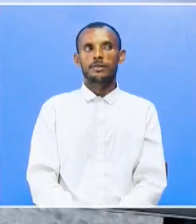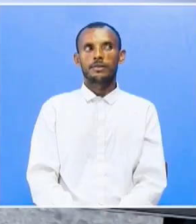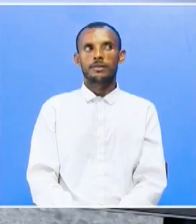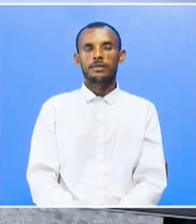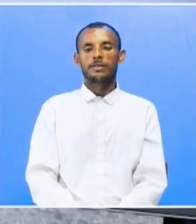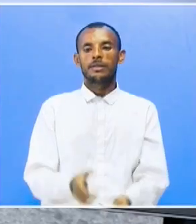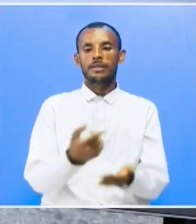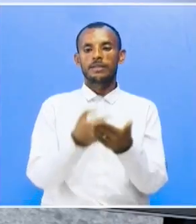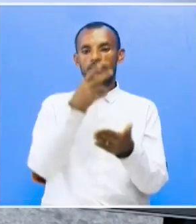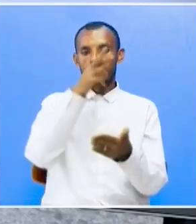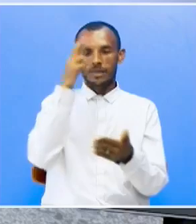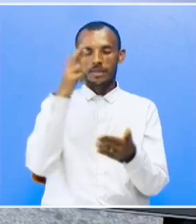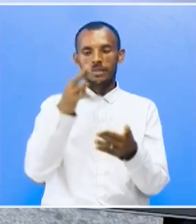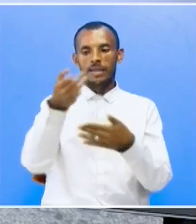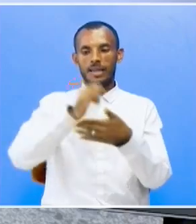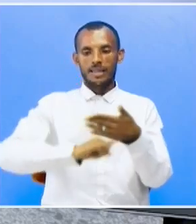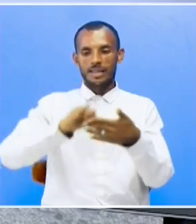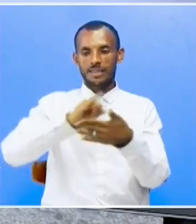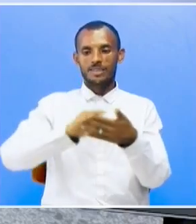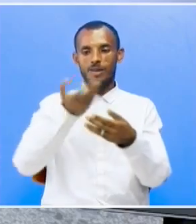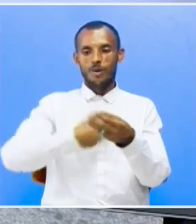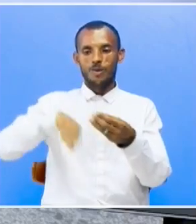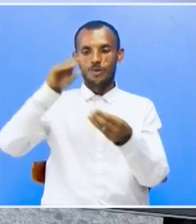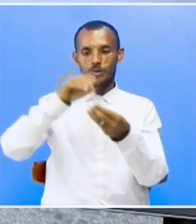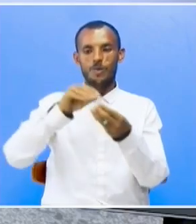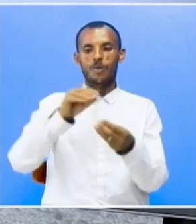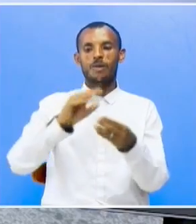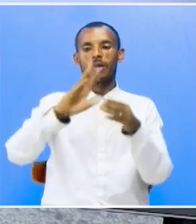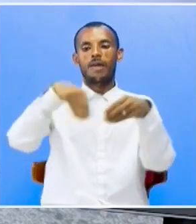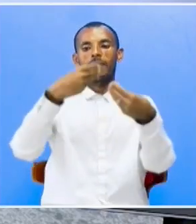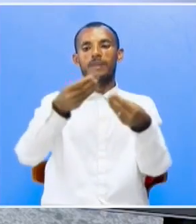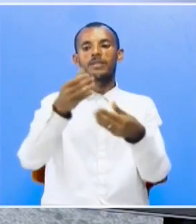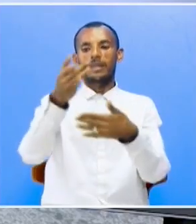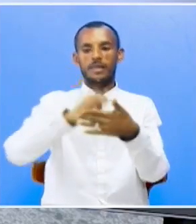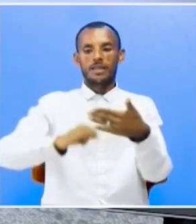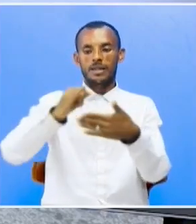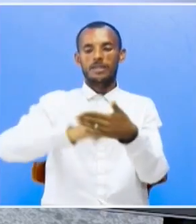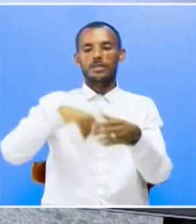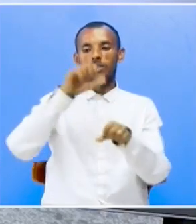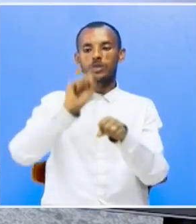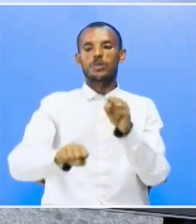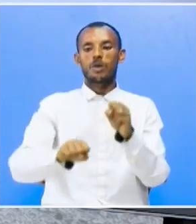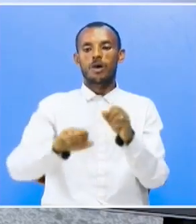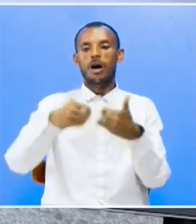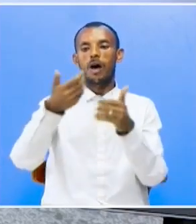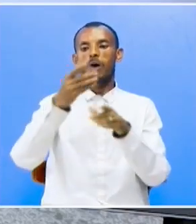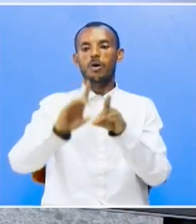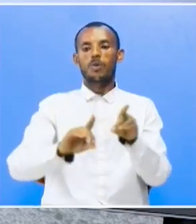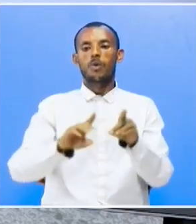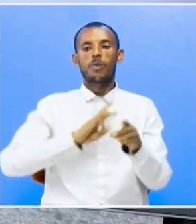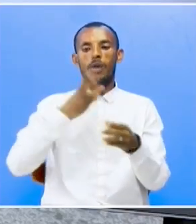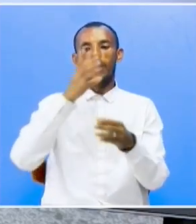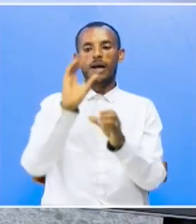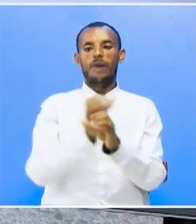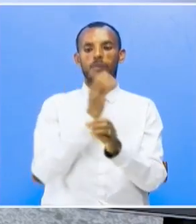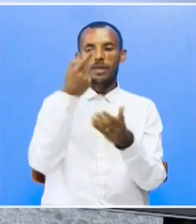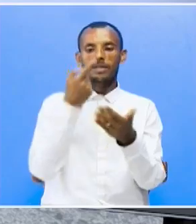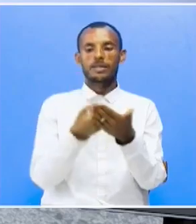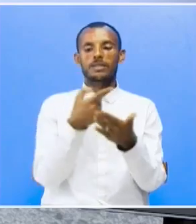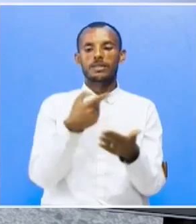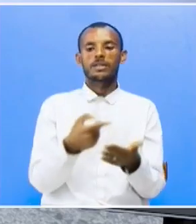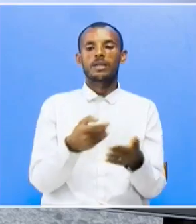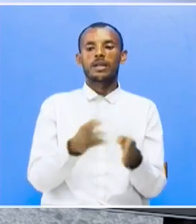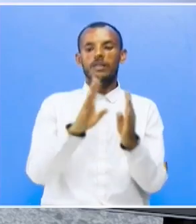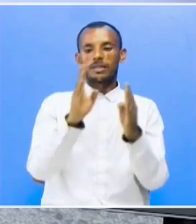So in this case, the interest also gives you an interest. So how do you calculate this? Let's see this